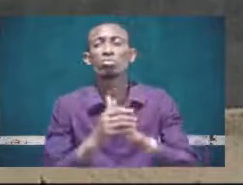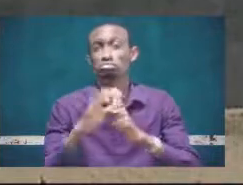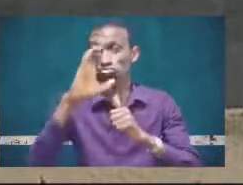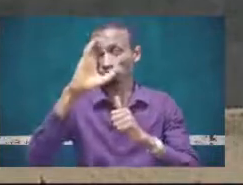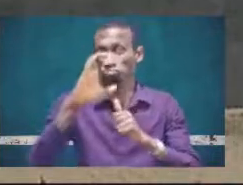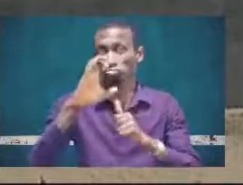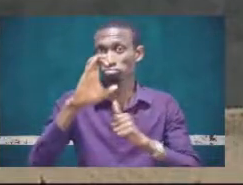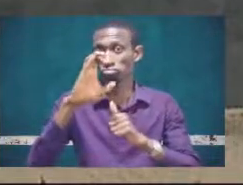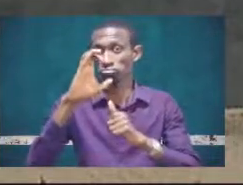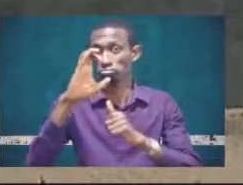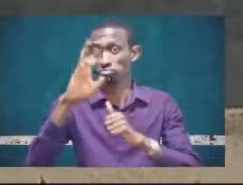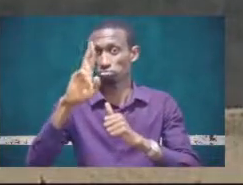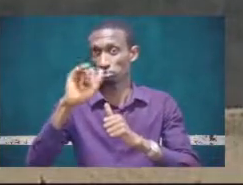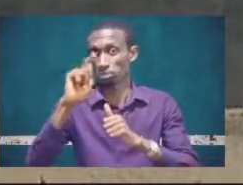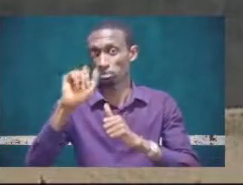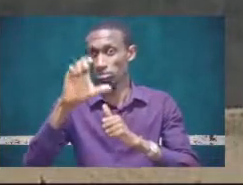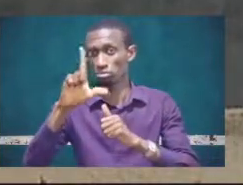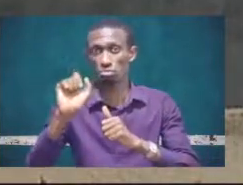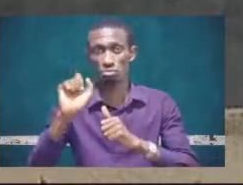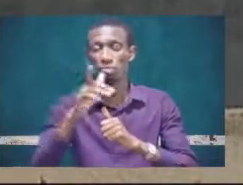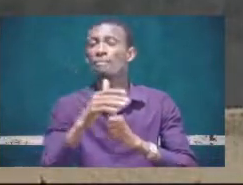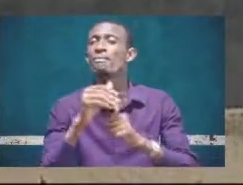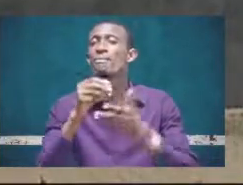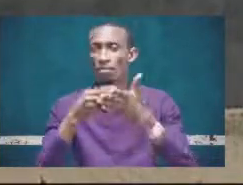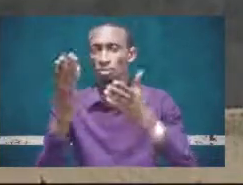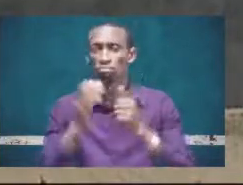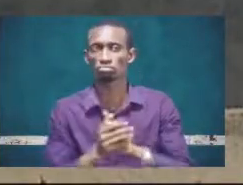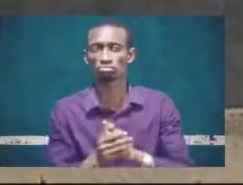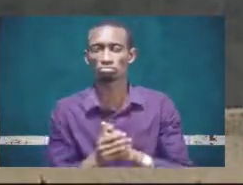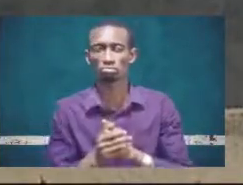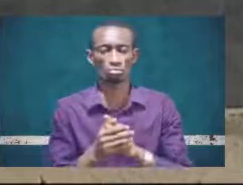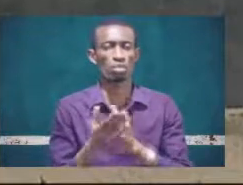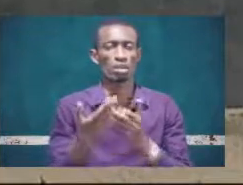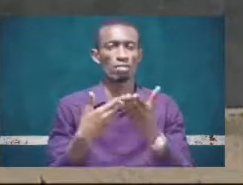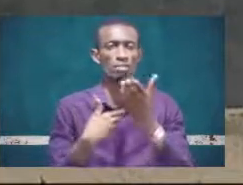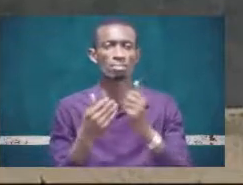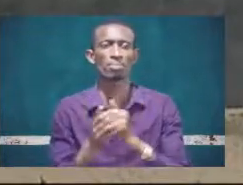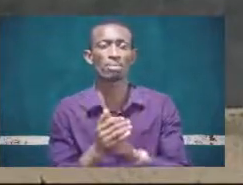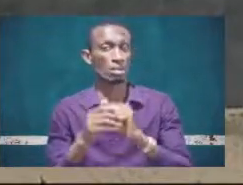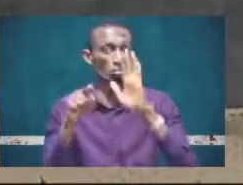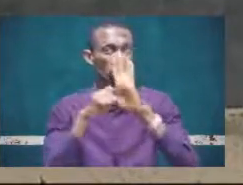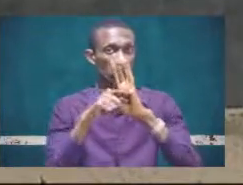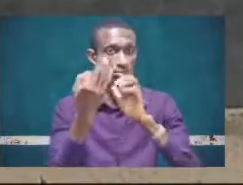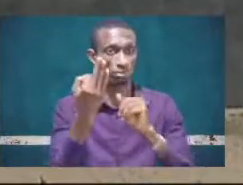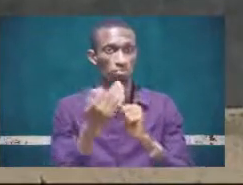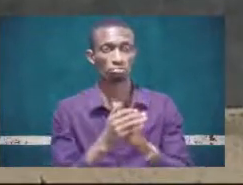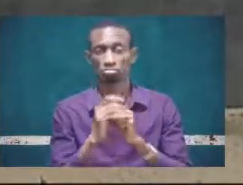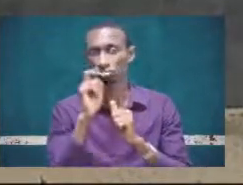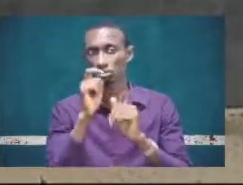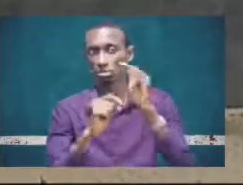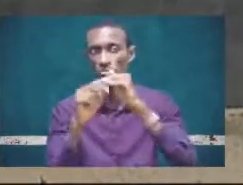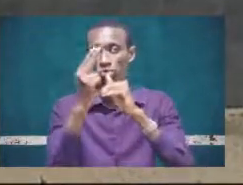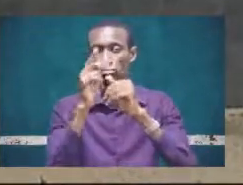will help us to make the sign diagram. So I'll be having minus 3x